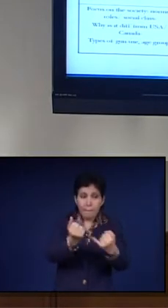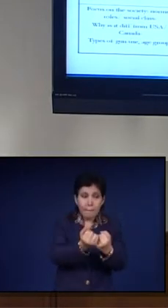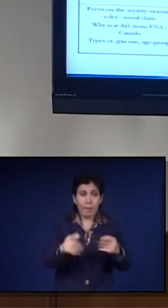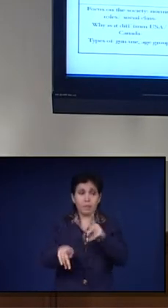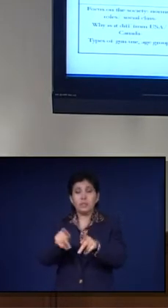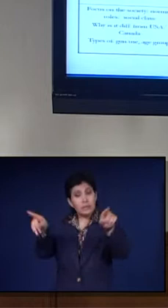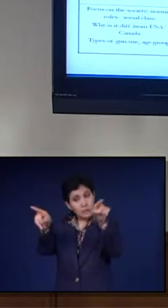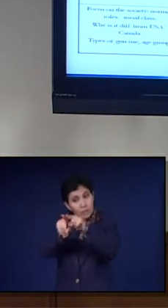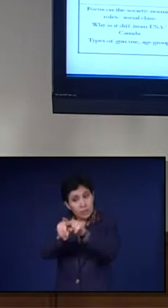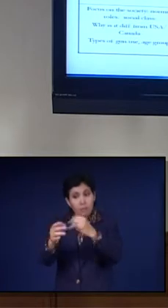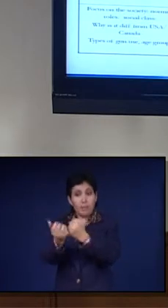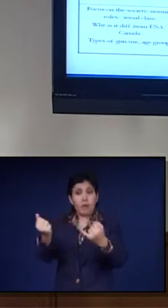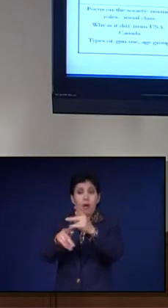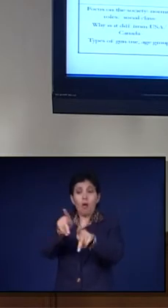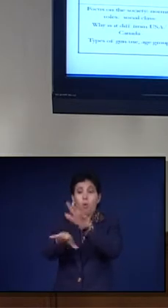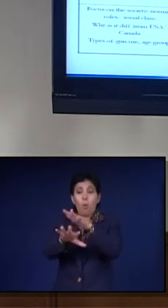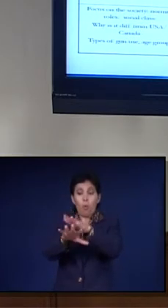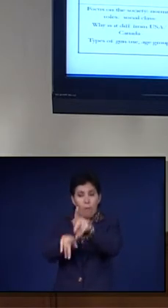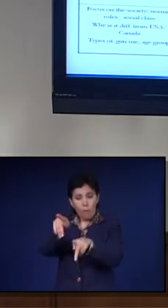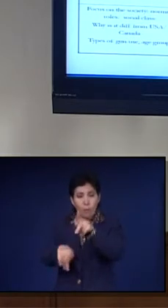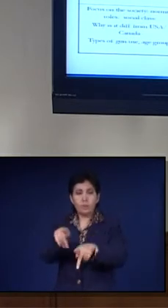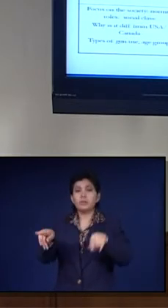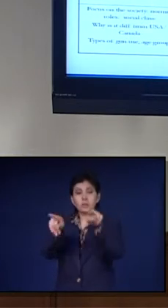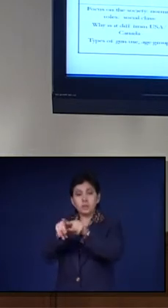same population that holds or have gun?